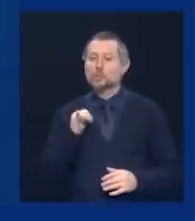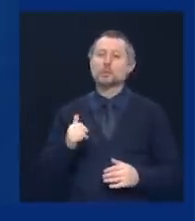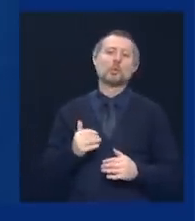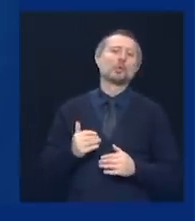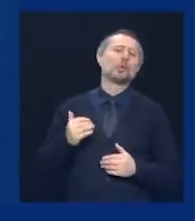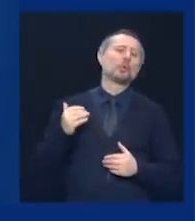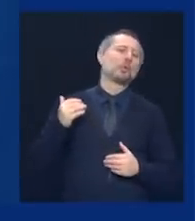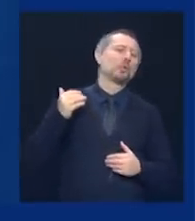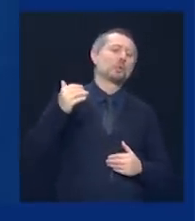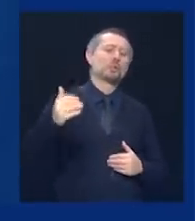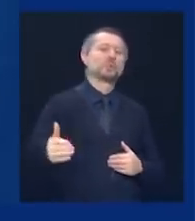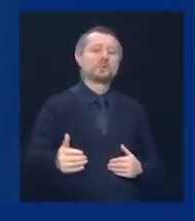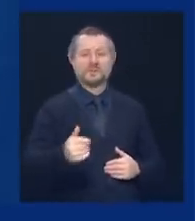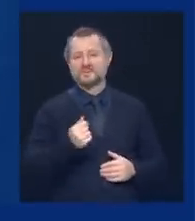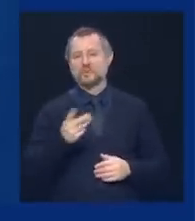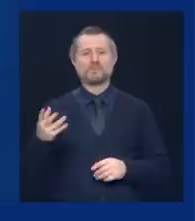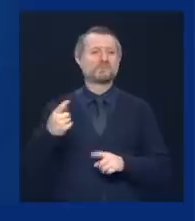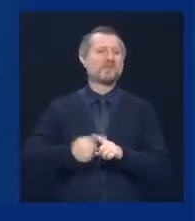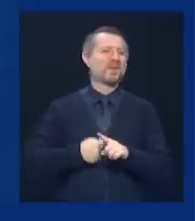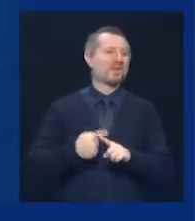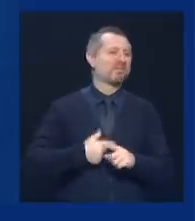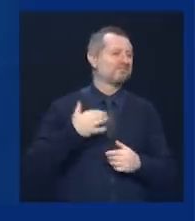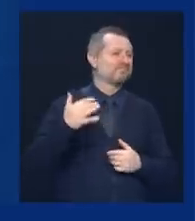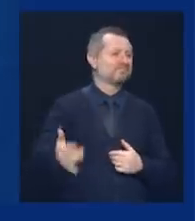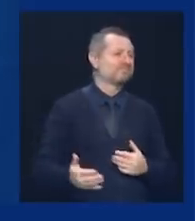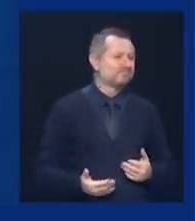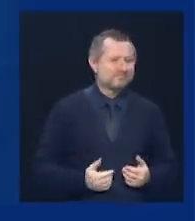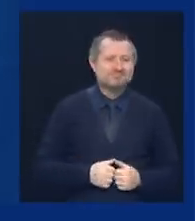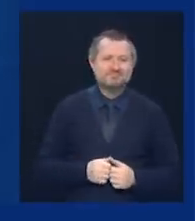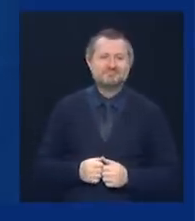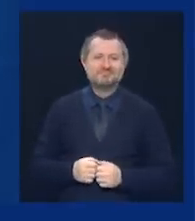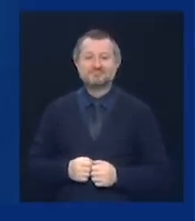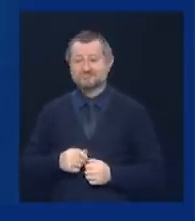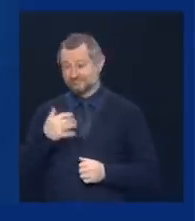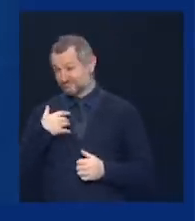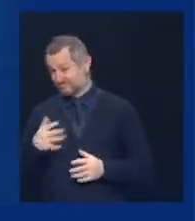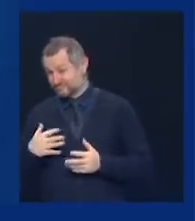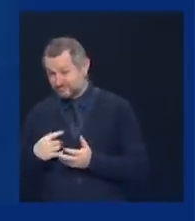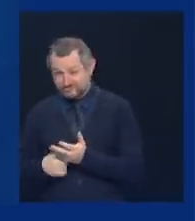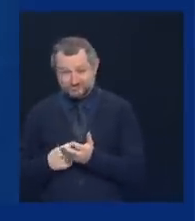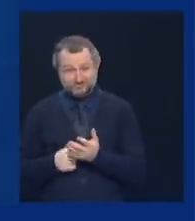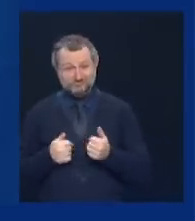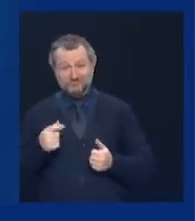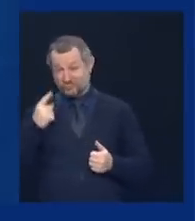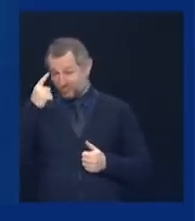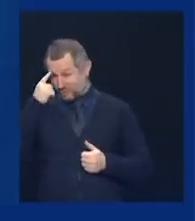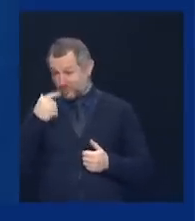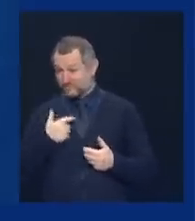away. And by the way, the more they talk, the further the timeline.